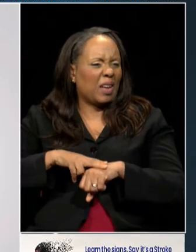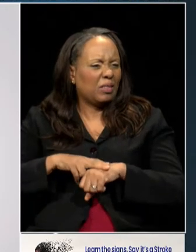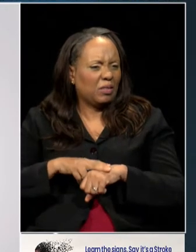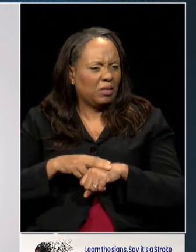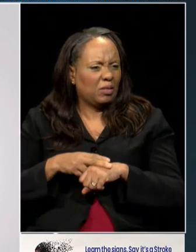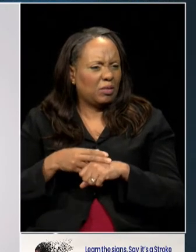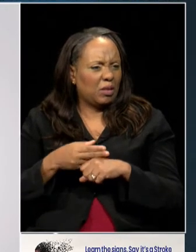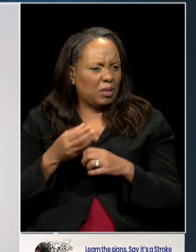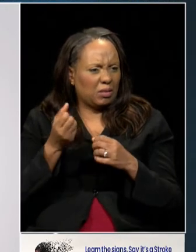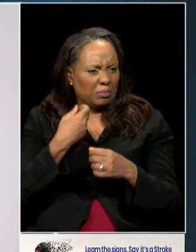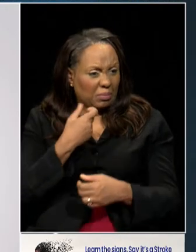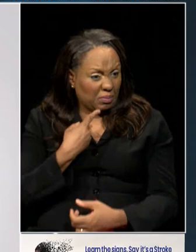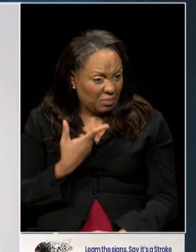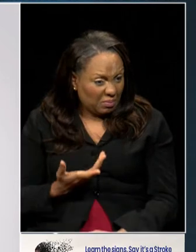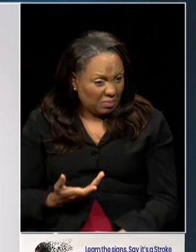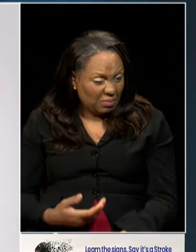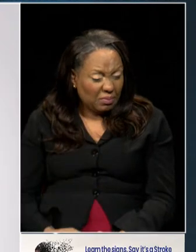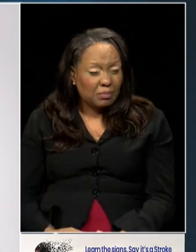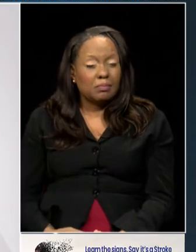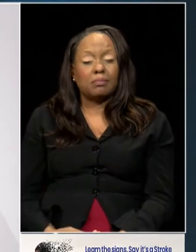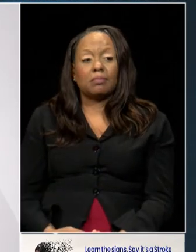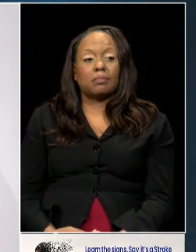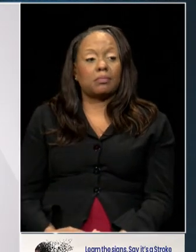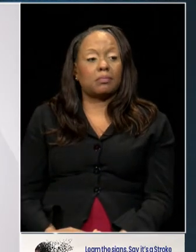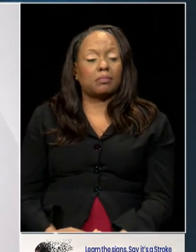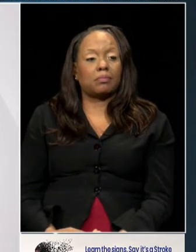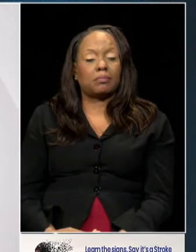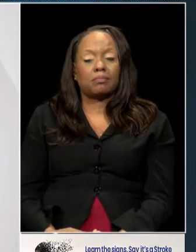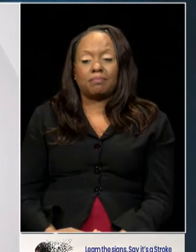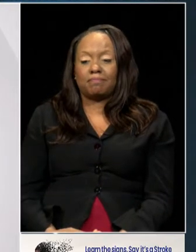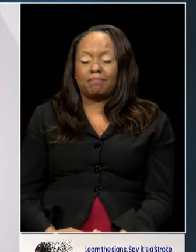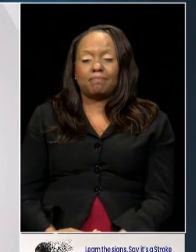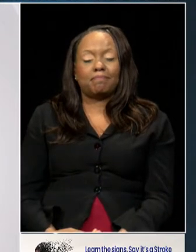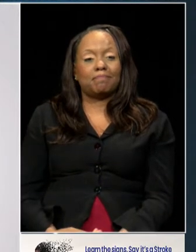alternative medicines? Let's go with